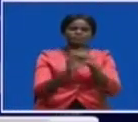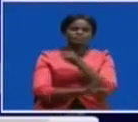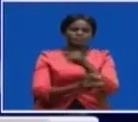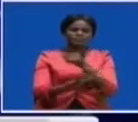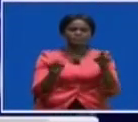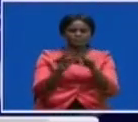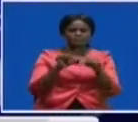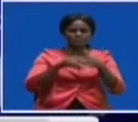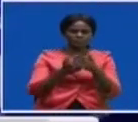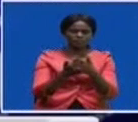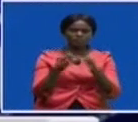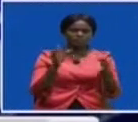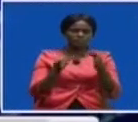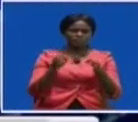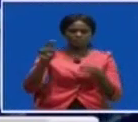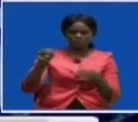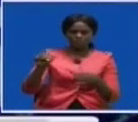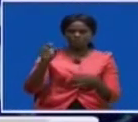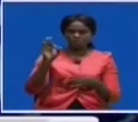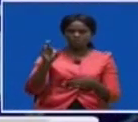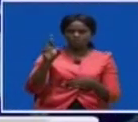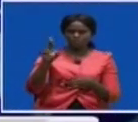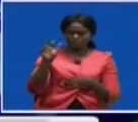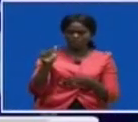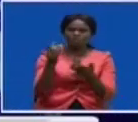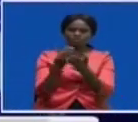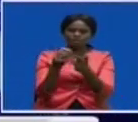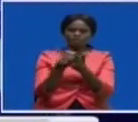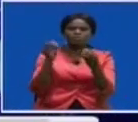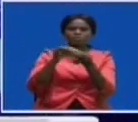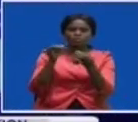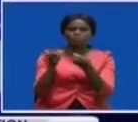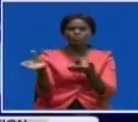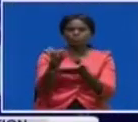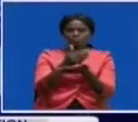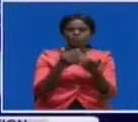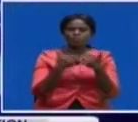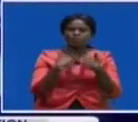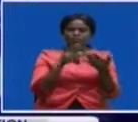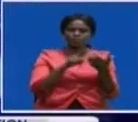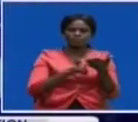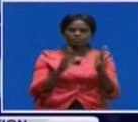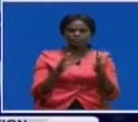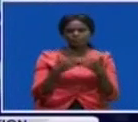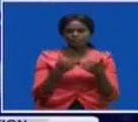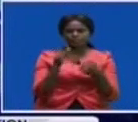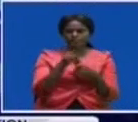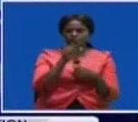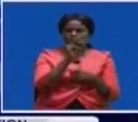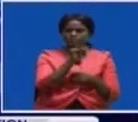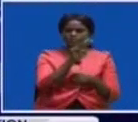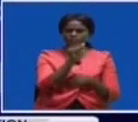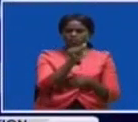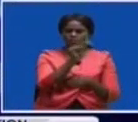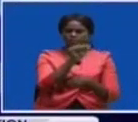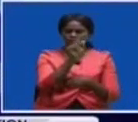will be enhanced if NFRA collects more money this year. ZNBC's Hano Kasama reports that Mrs.